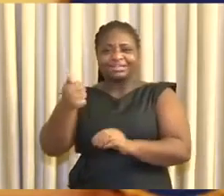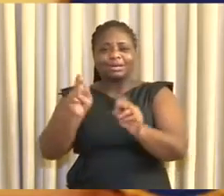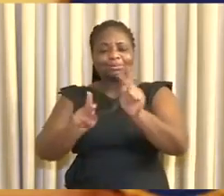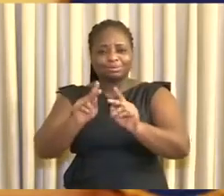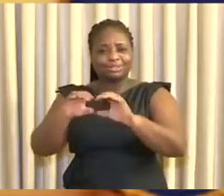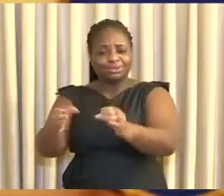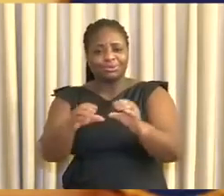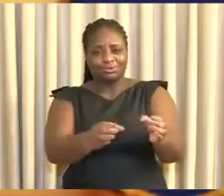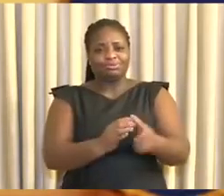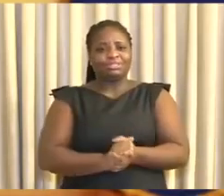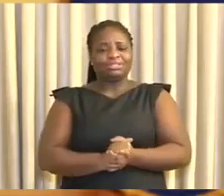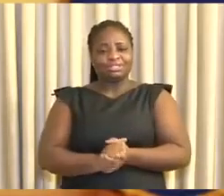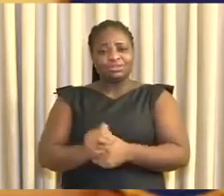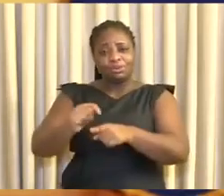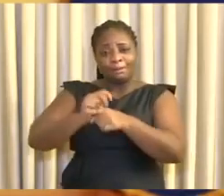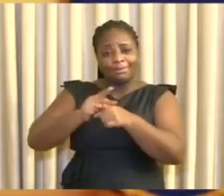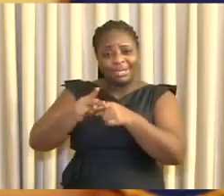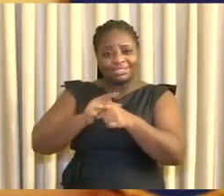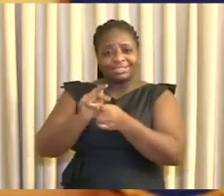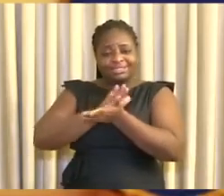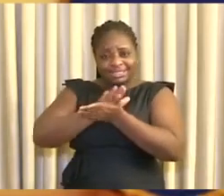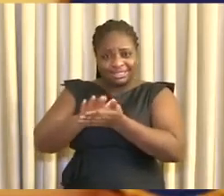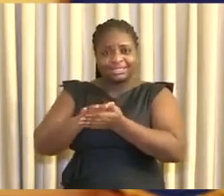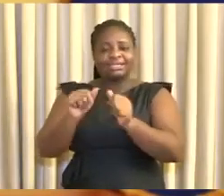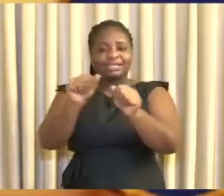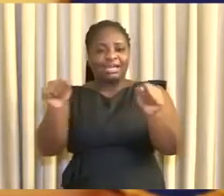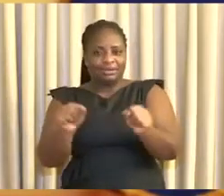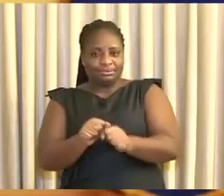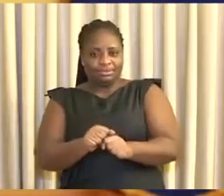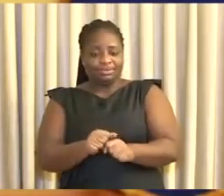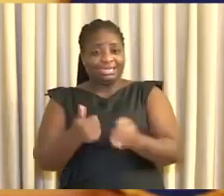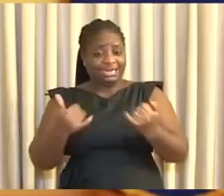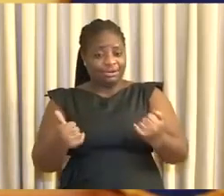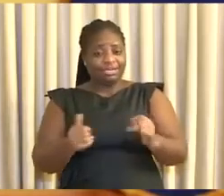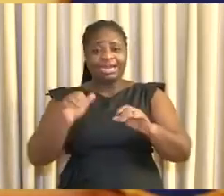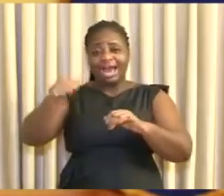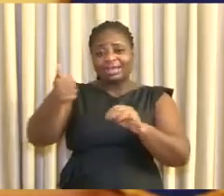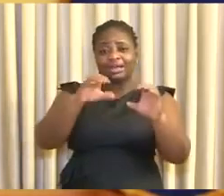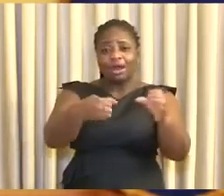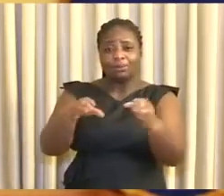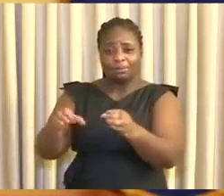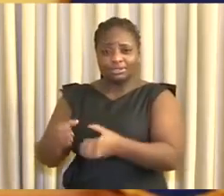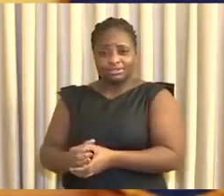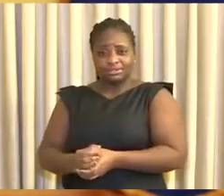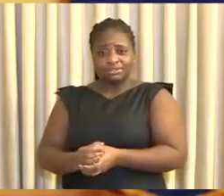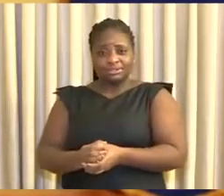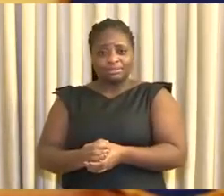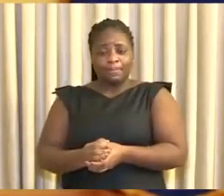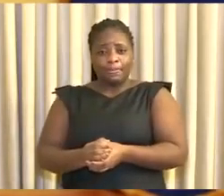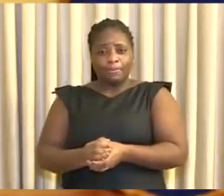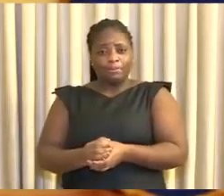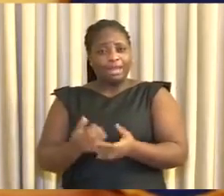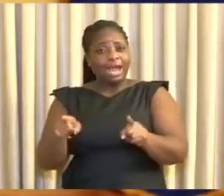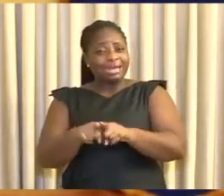personal hygiene protocol practices in their respective communities. As difficult as it may